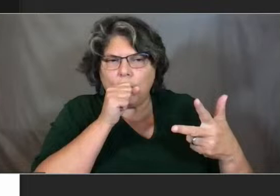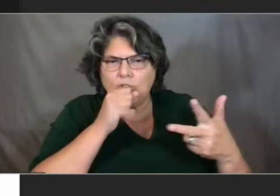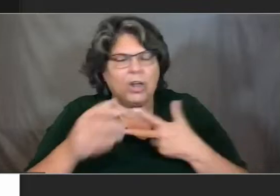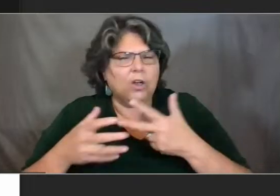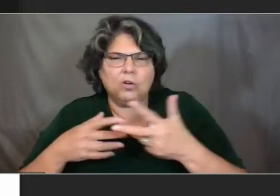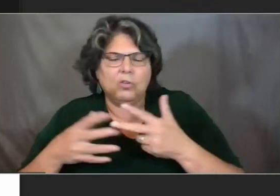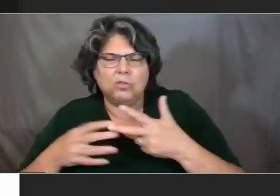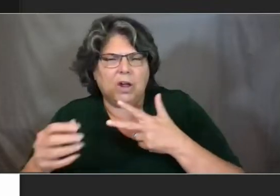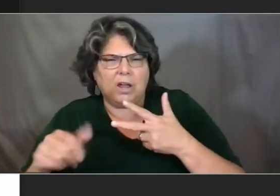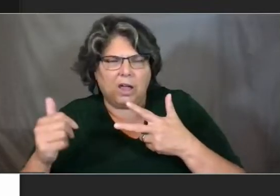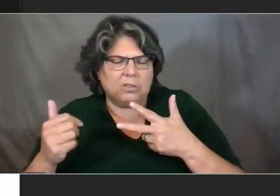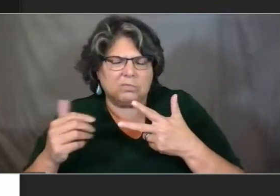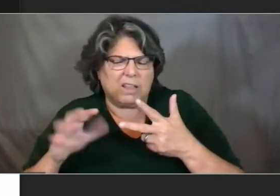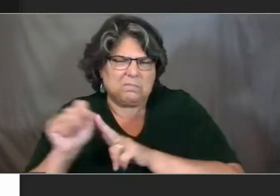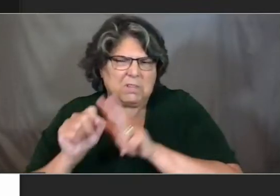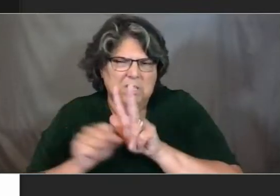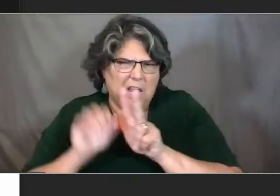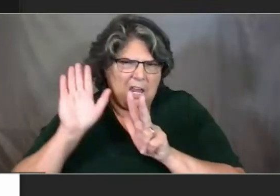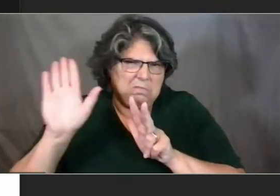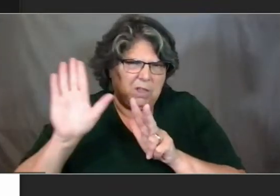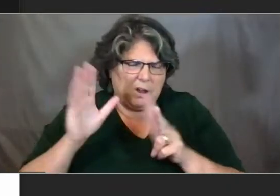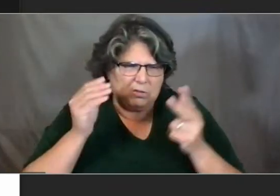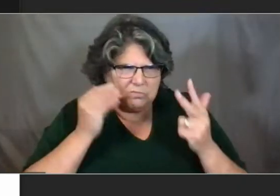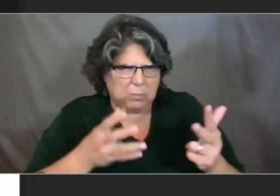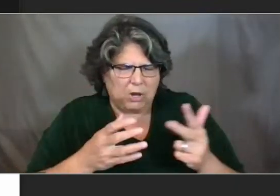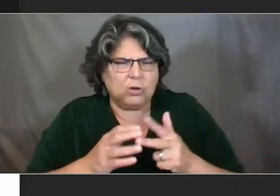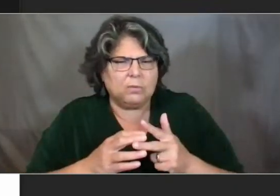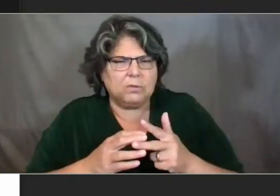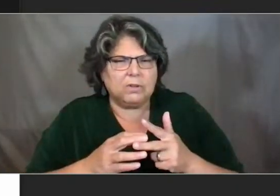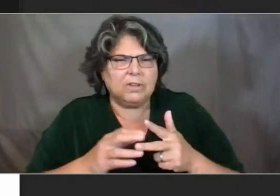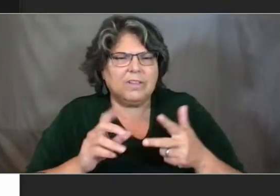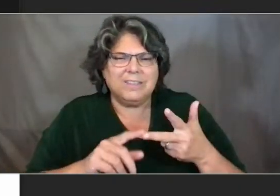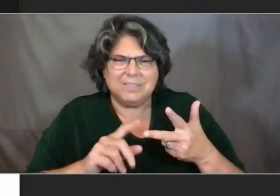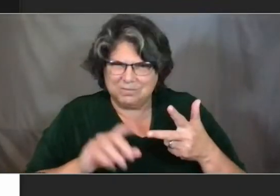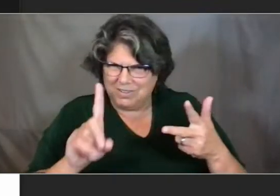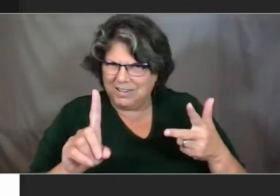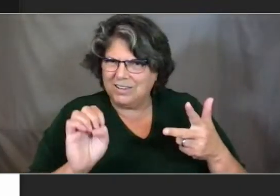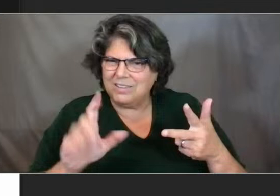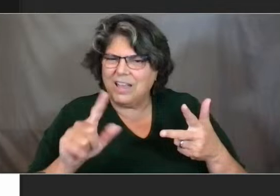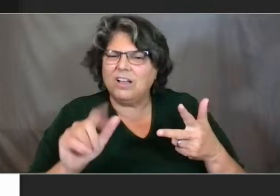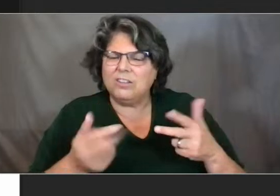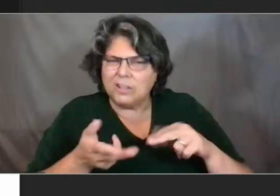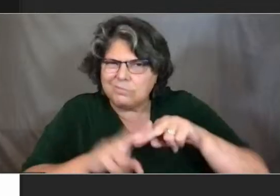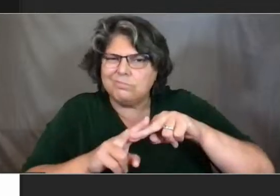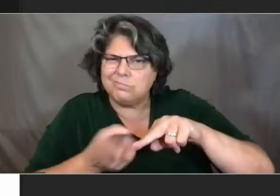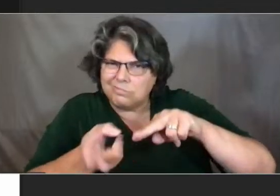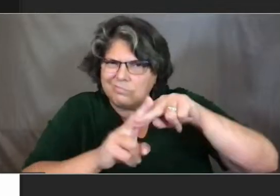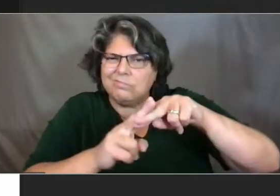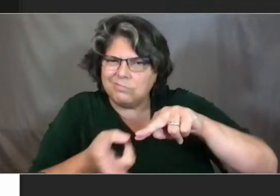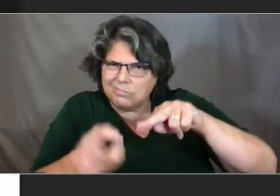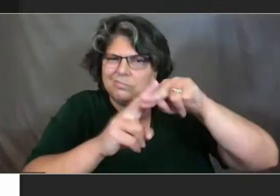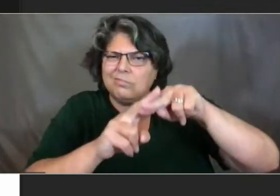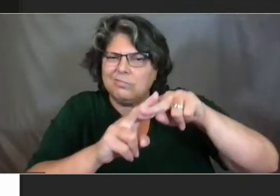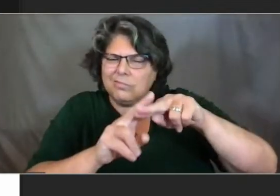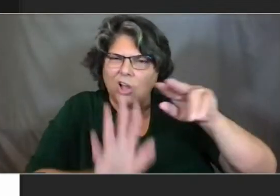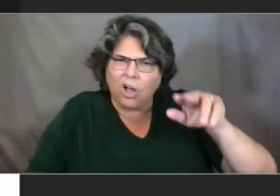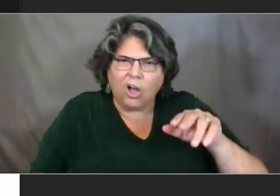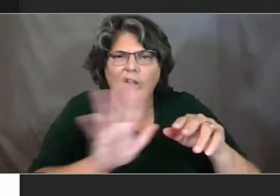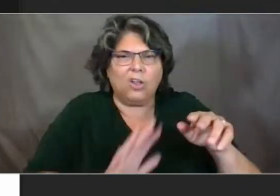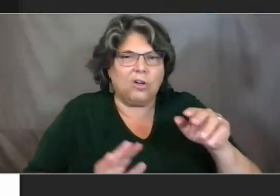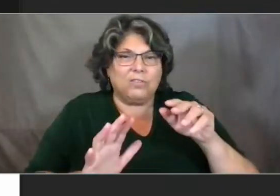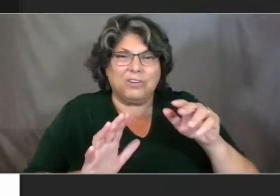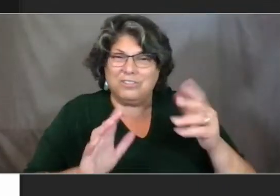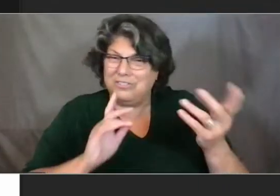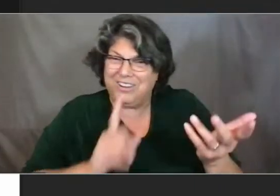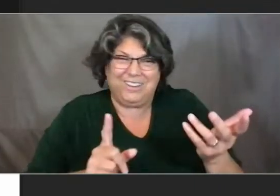the state's data. So as you can see, the delta is on the rise statewide as well as nationally, just by looking at